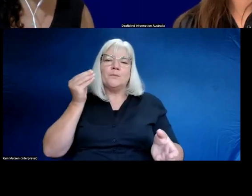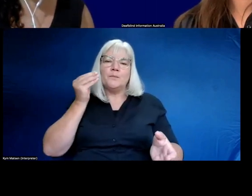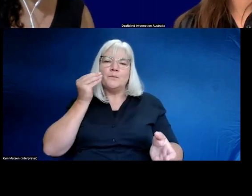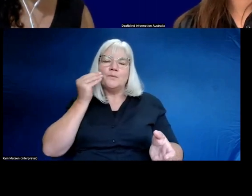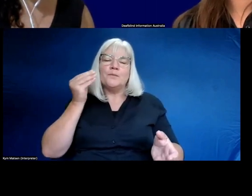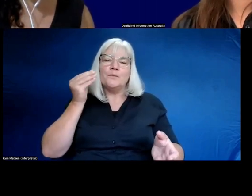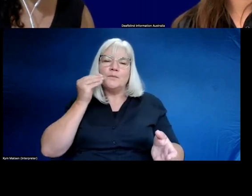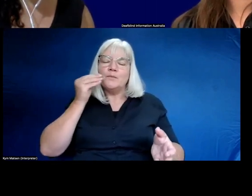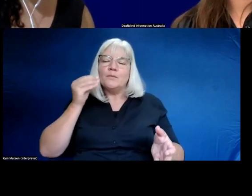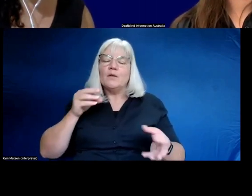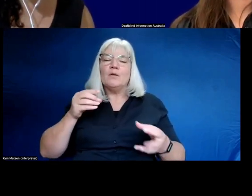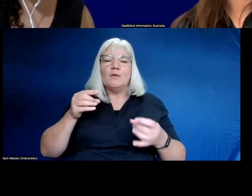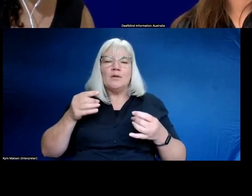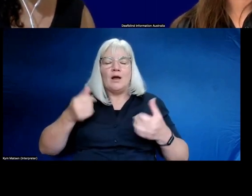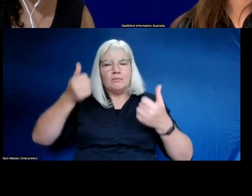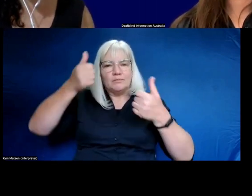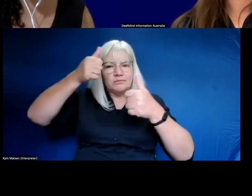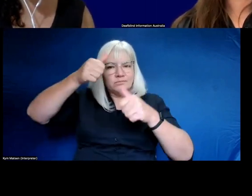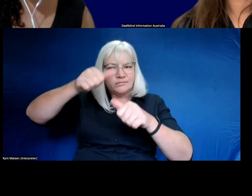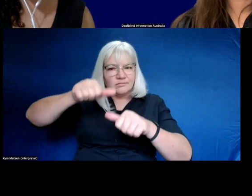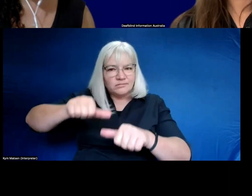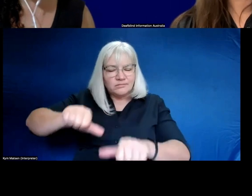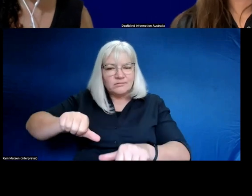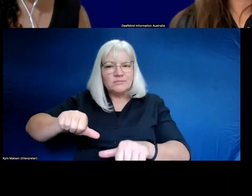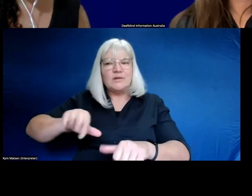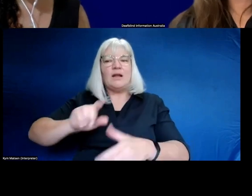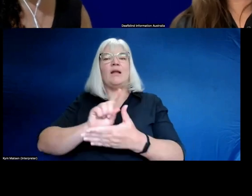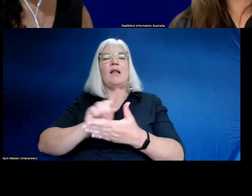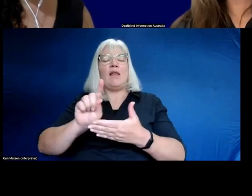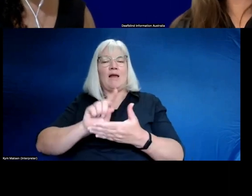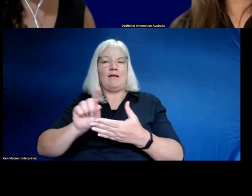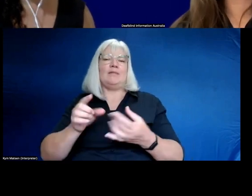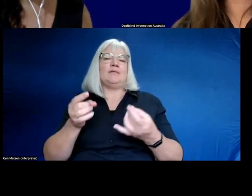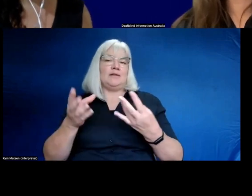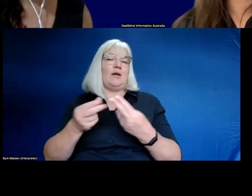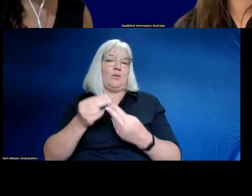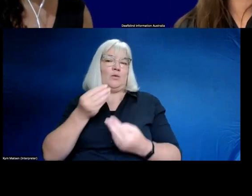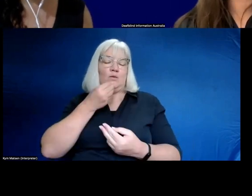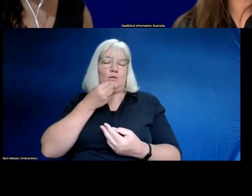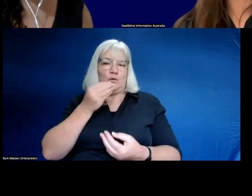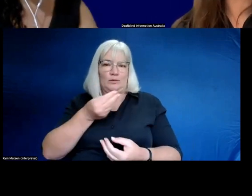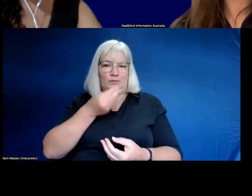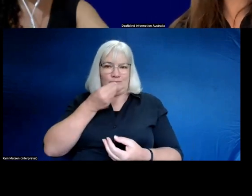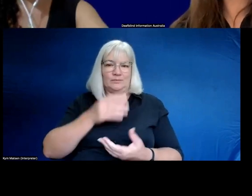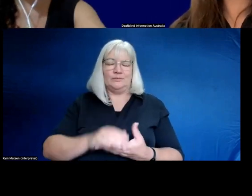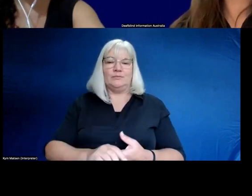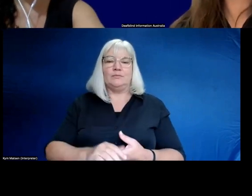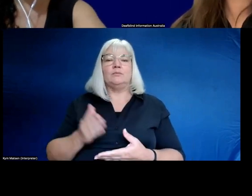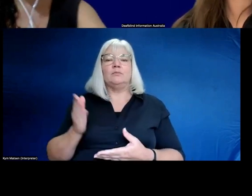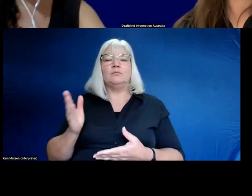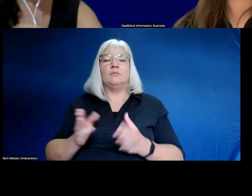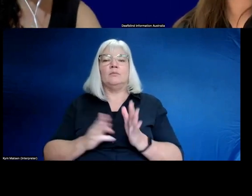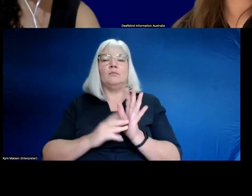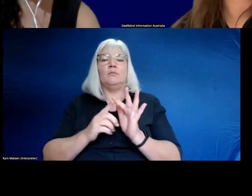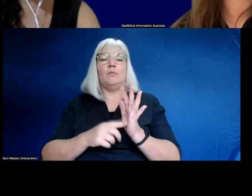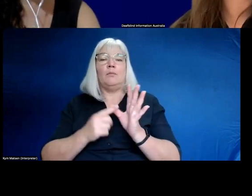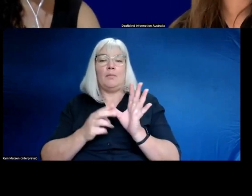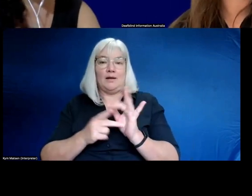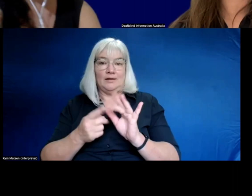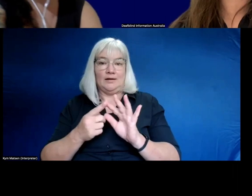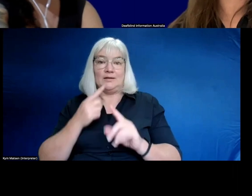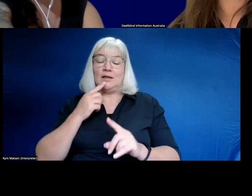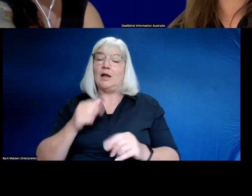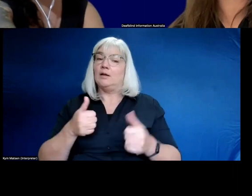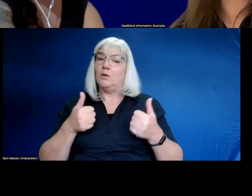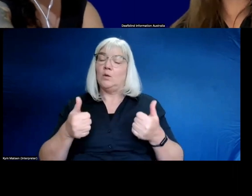I'm sure, Melanie, you've got some more strategies there. Yeah, and I think, you know, that whole idea of play for a child with deafblindness